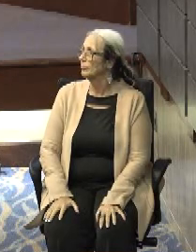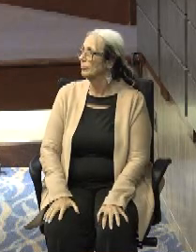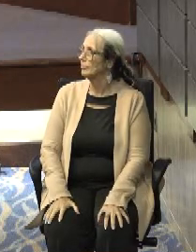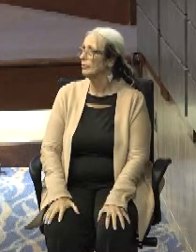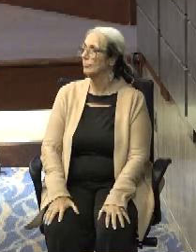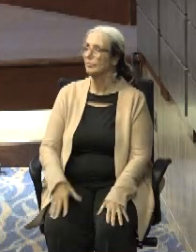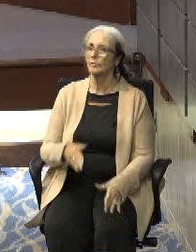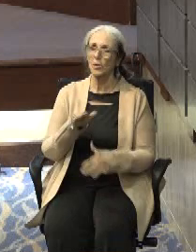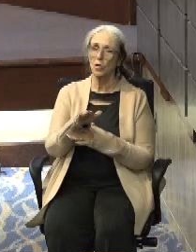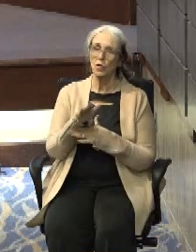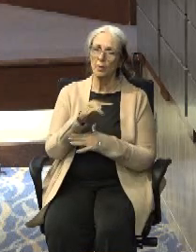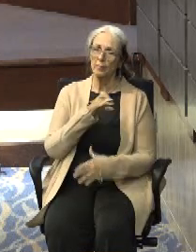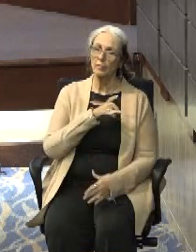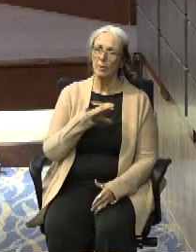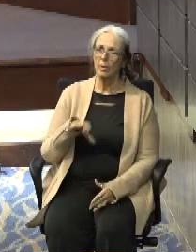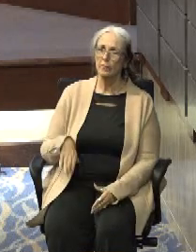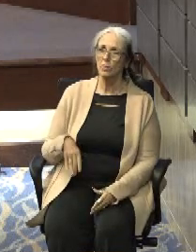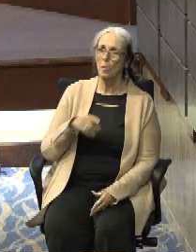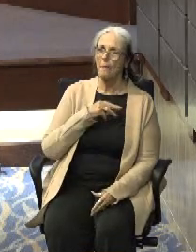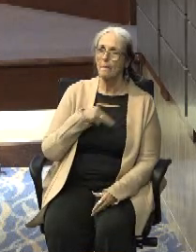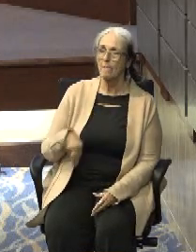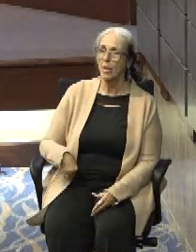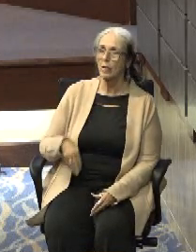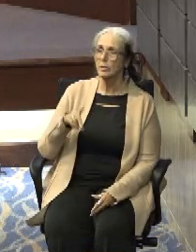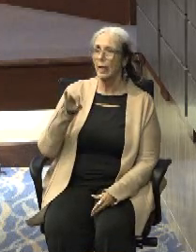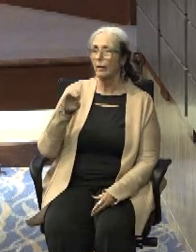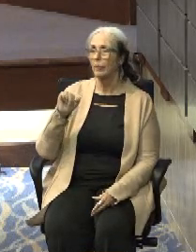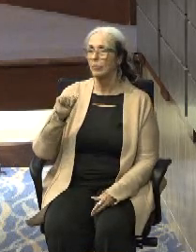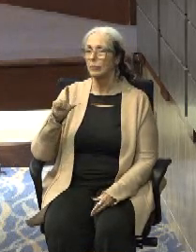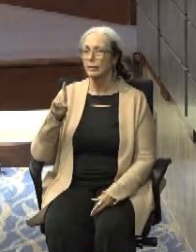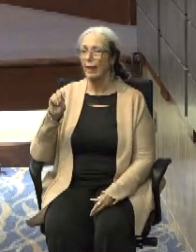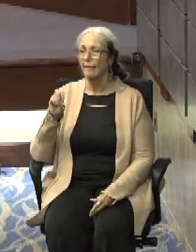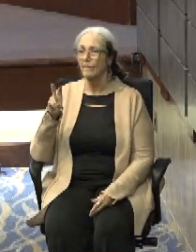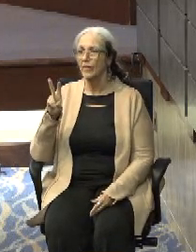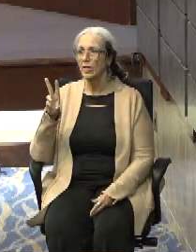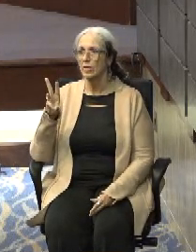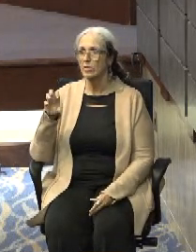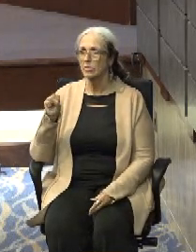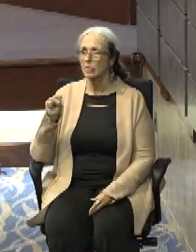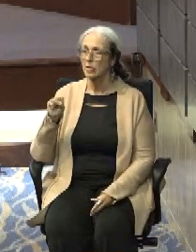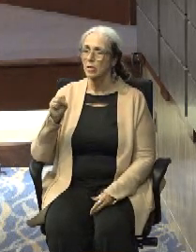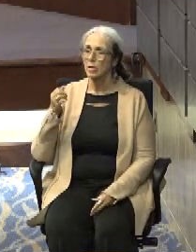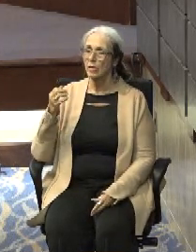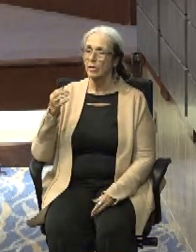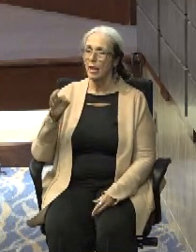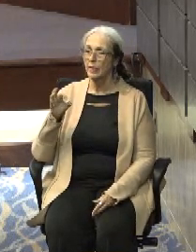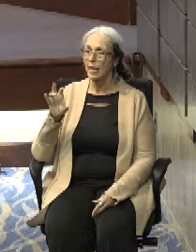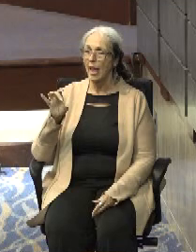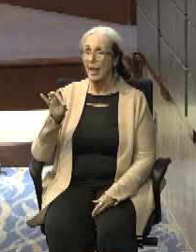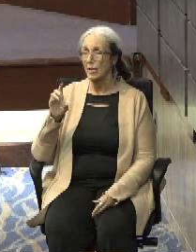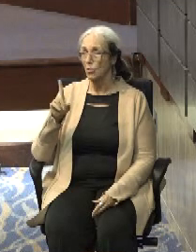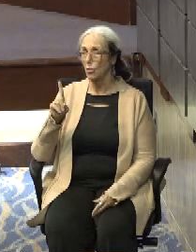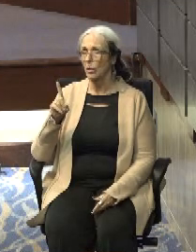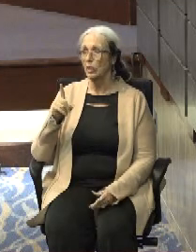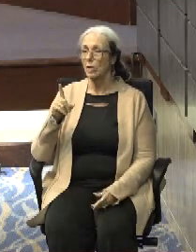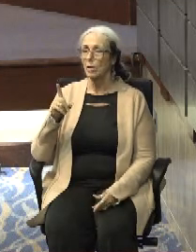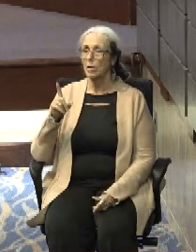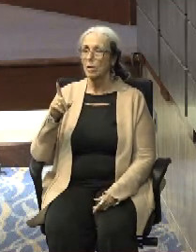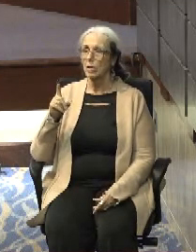Good evening, Mayor, Council. My name is Daryl Evans. In 1981, I came up